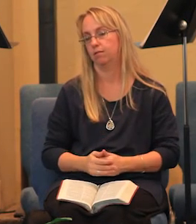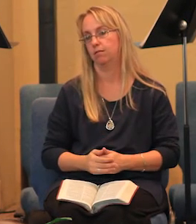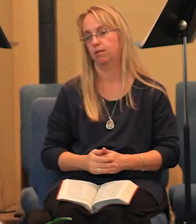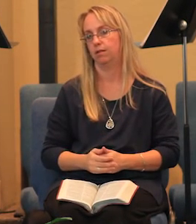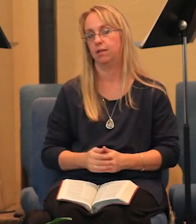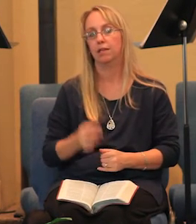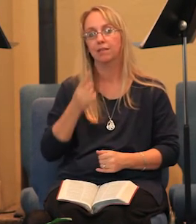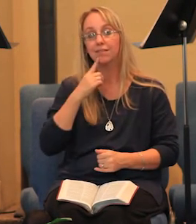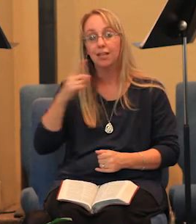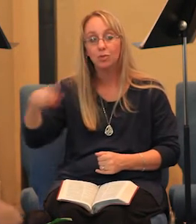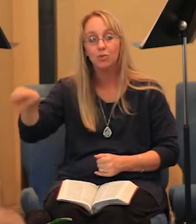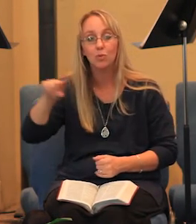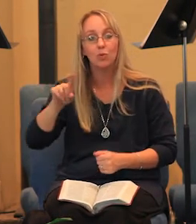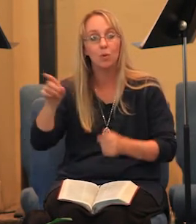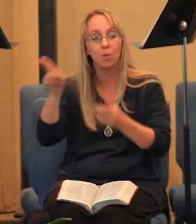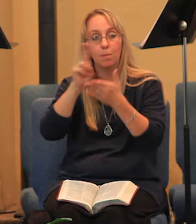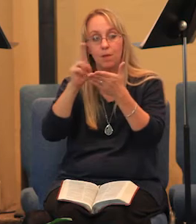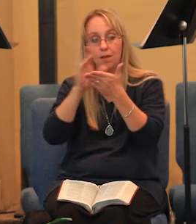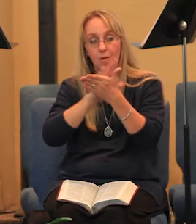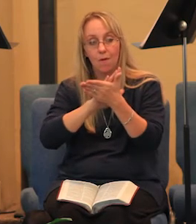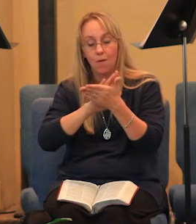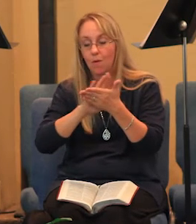And he says, you be holy,